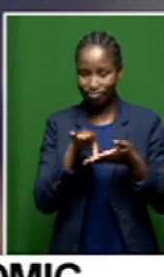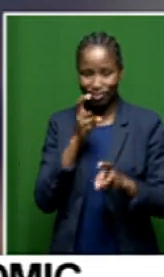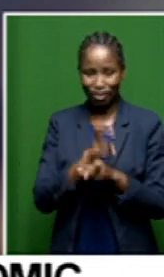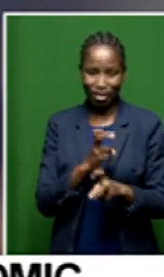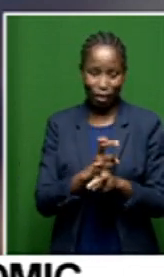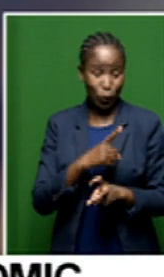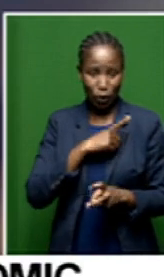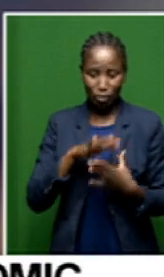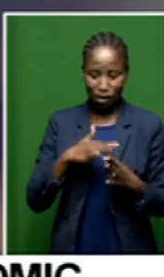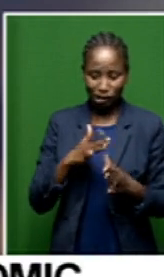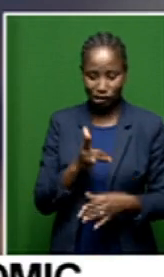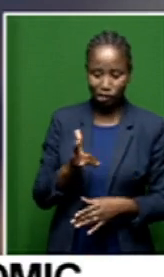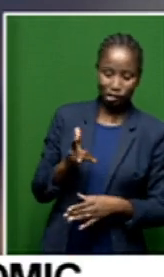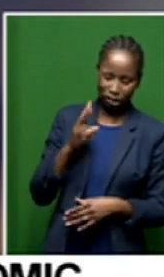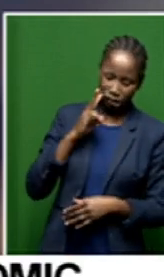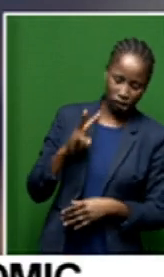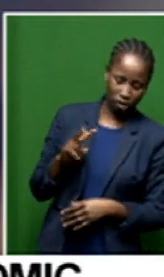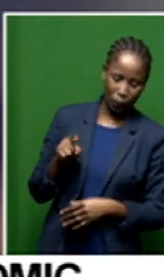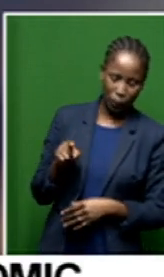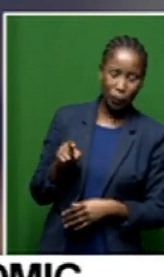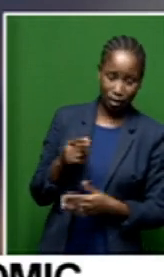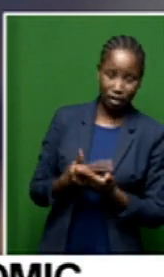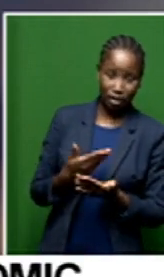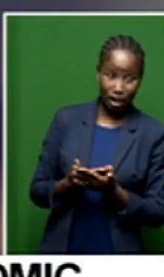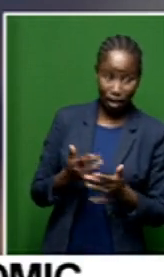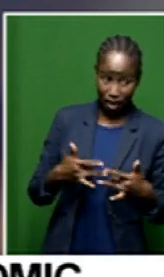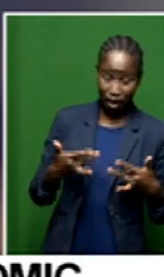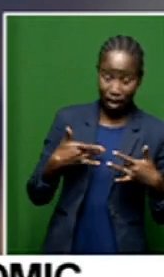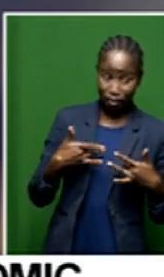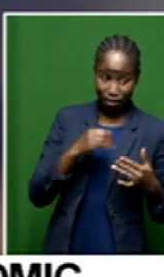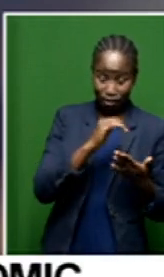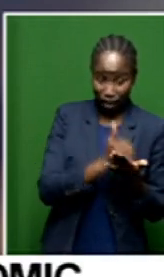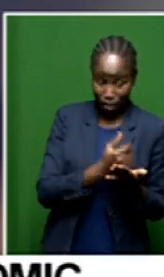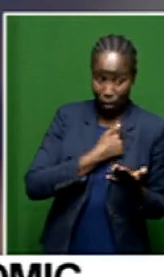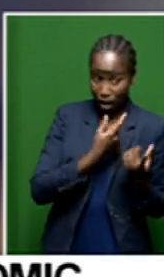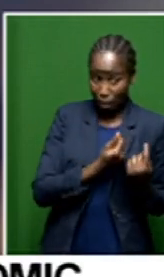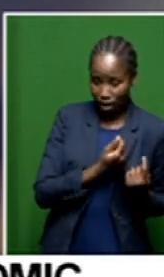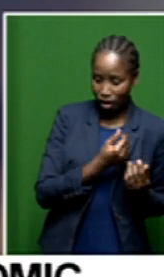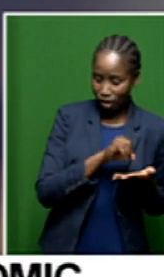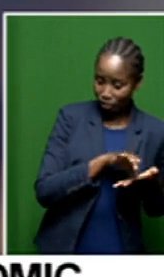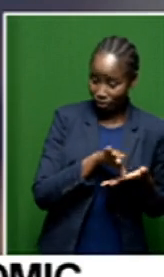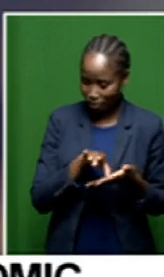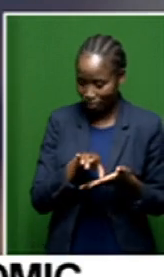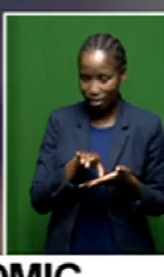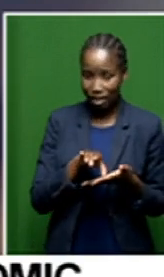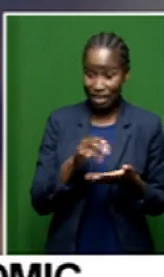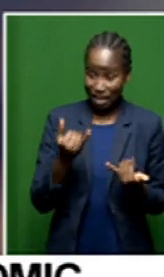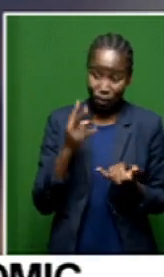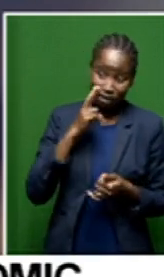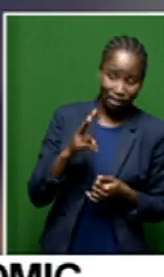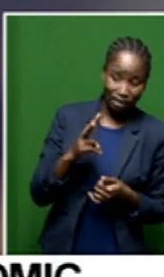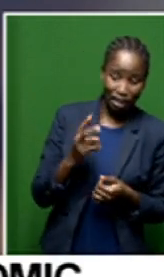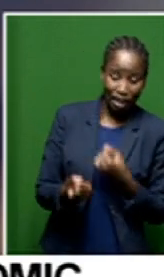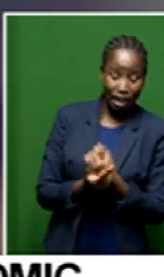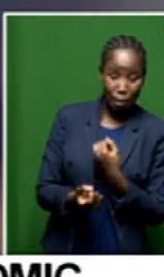again, those are their life savings wiped out. And we've seen Sasria now start coming out and only